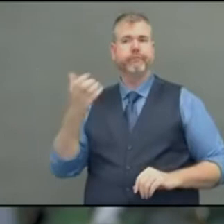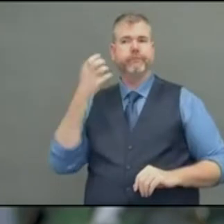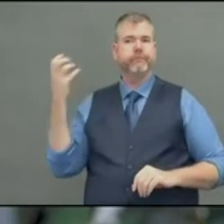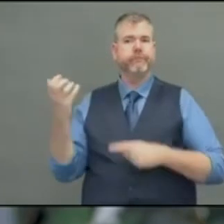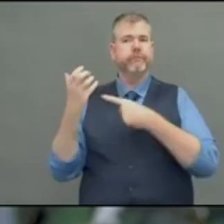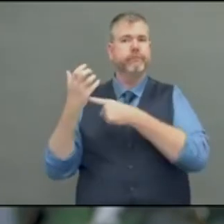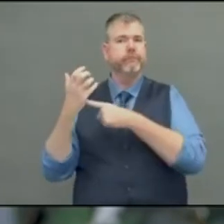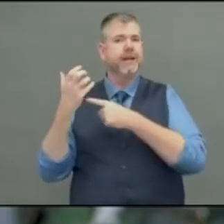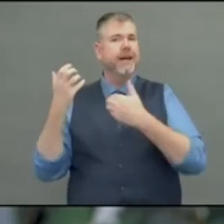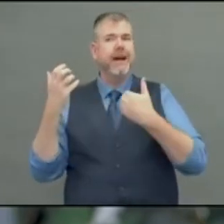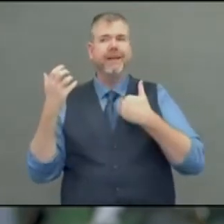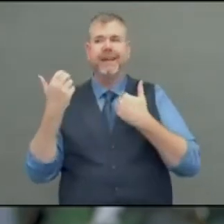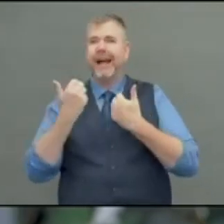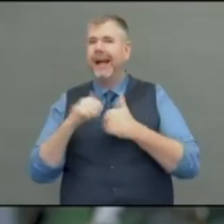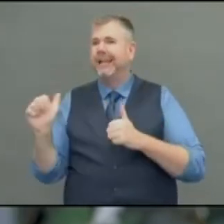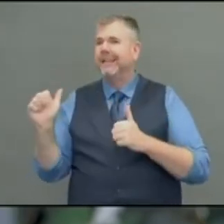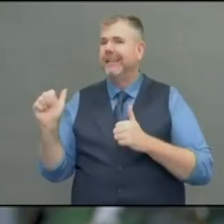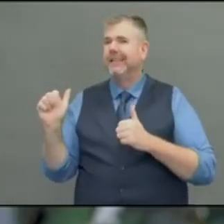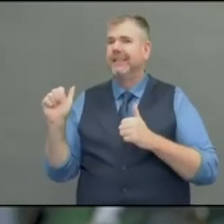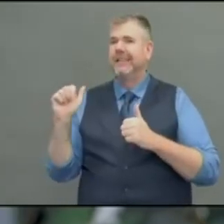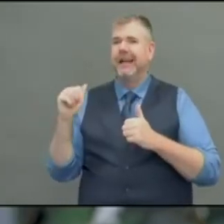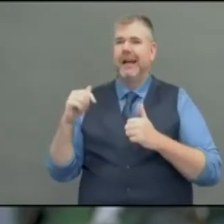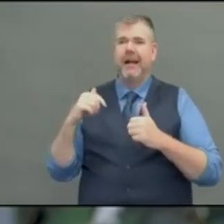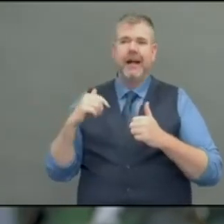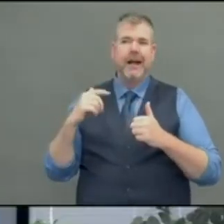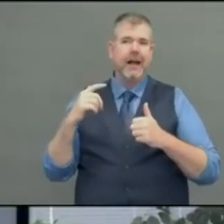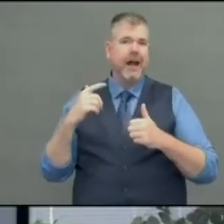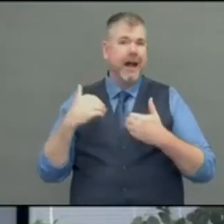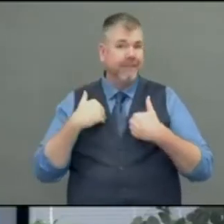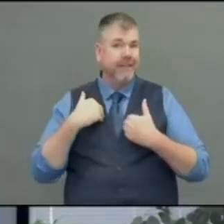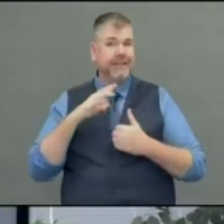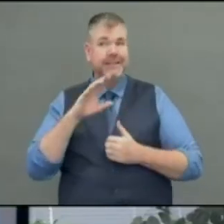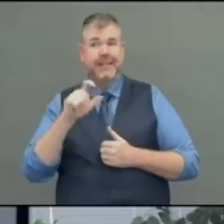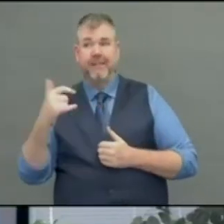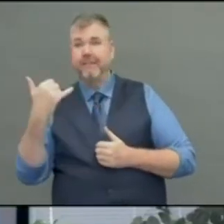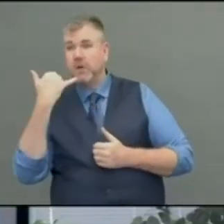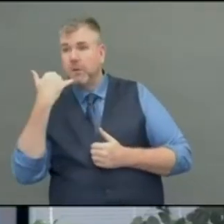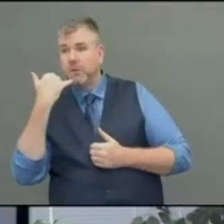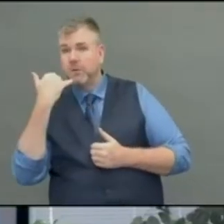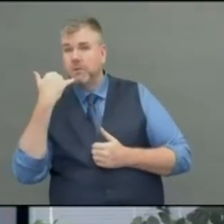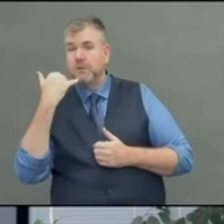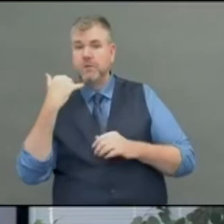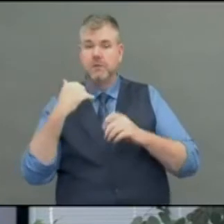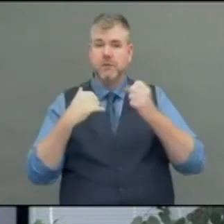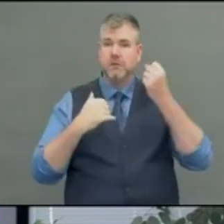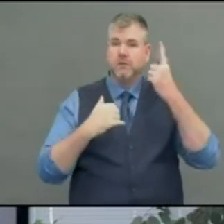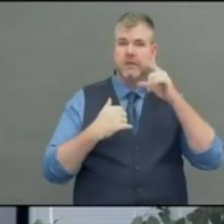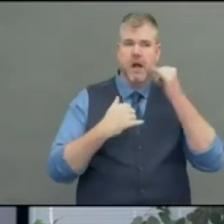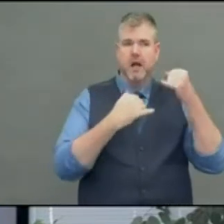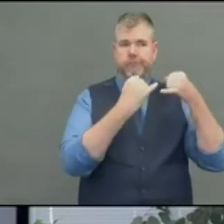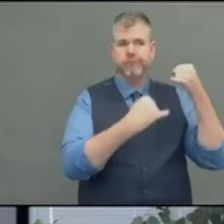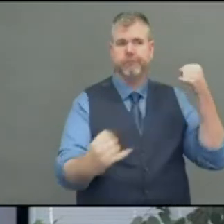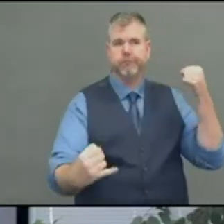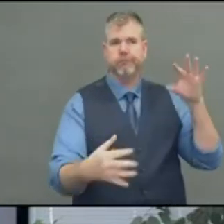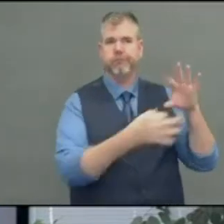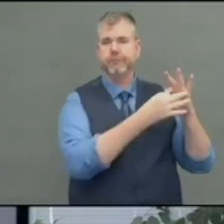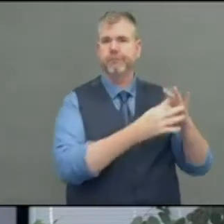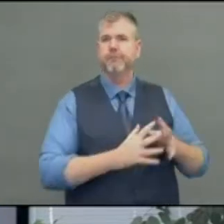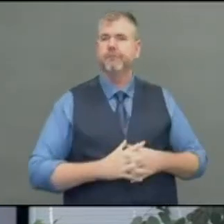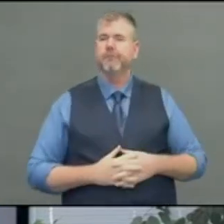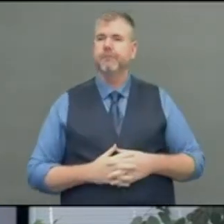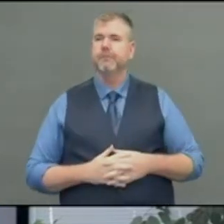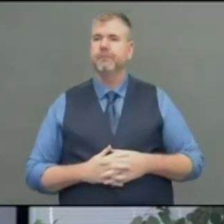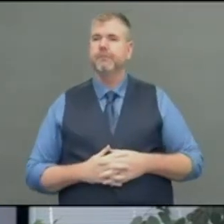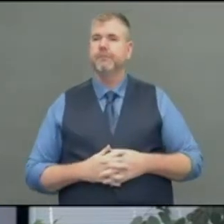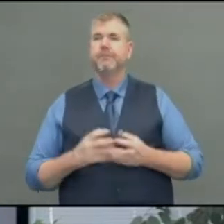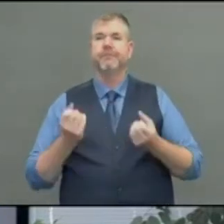can help her with having a cell phone? Yes, we've come across that in the last few years, is that many people are getting